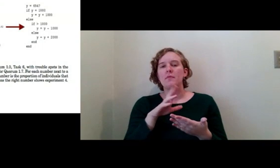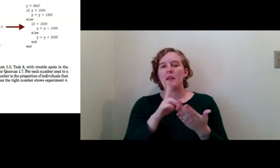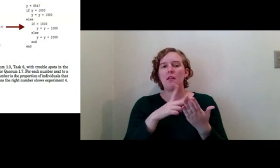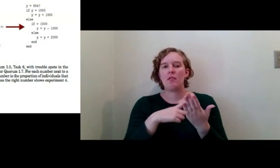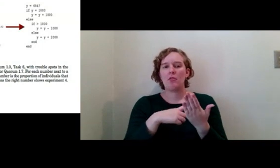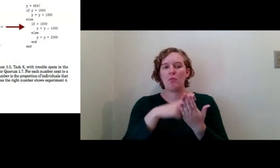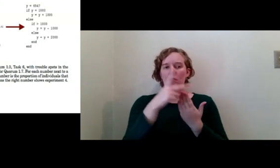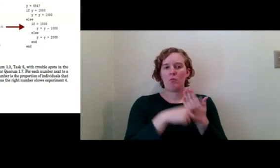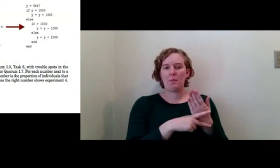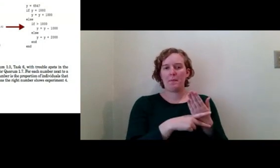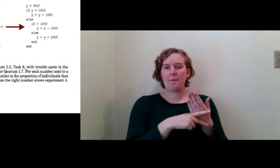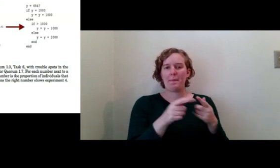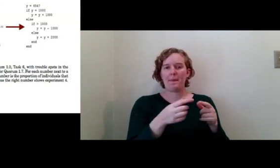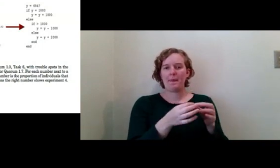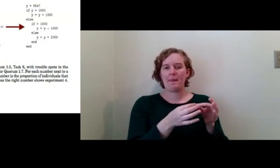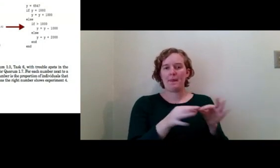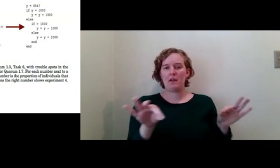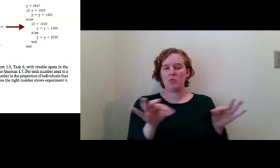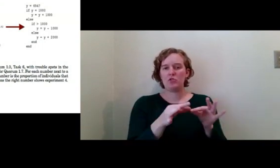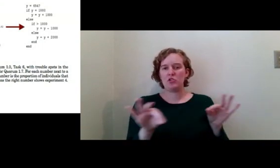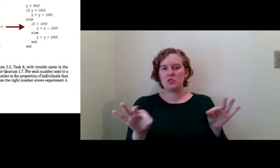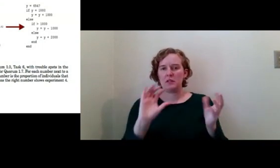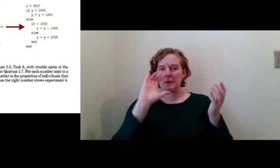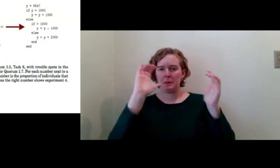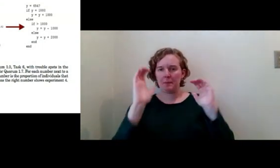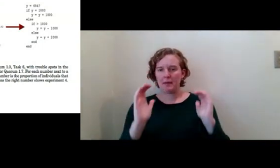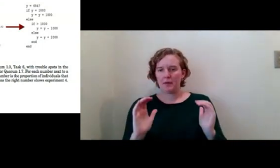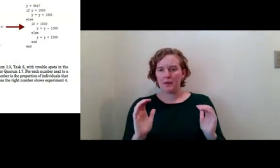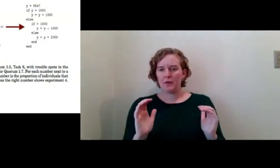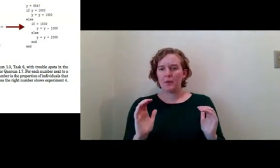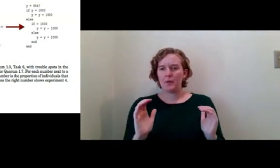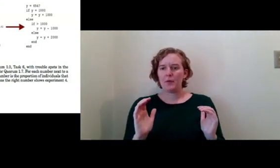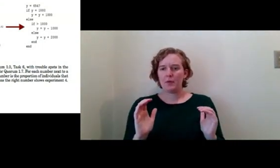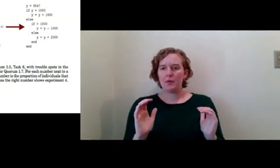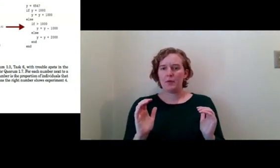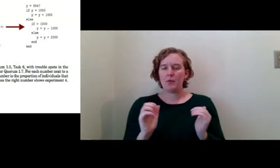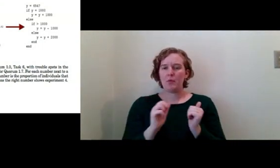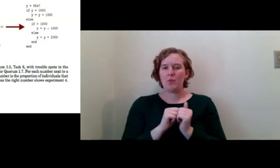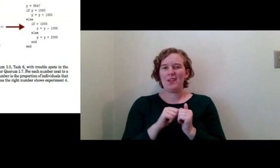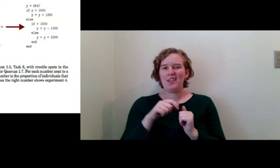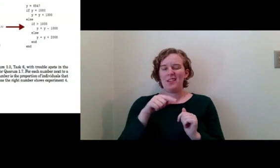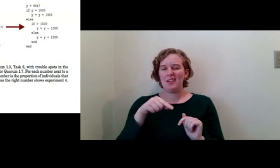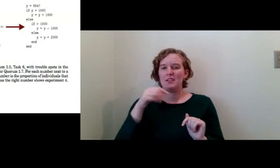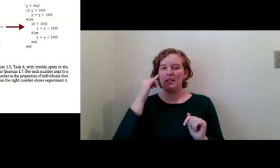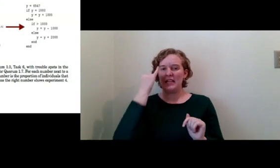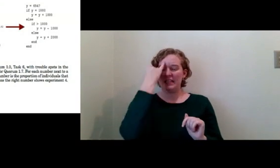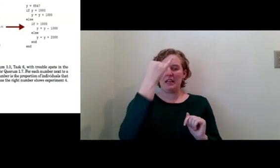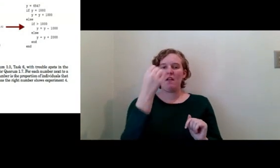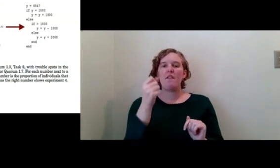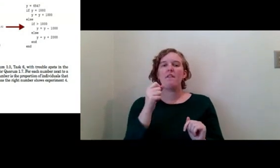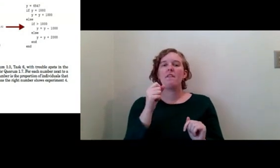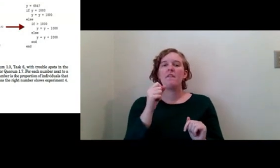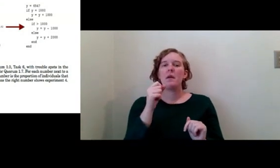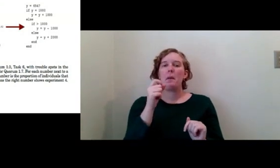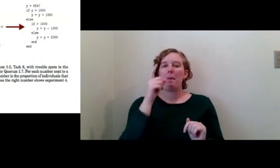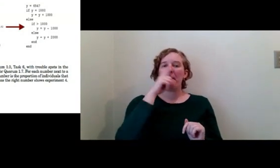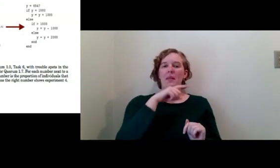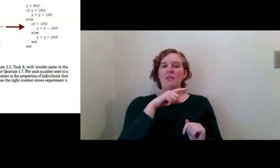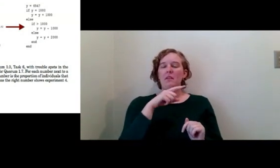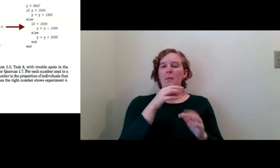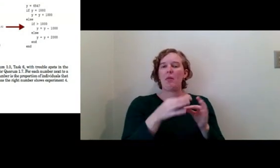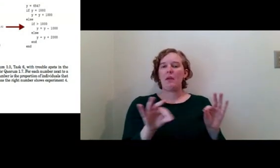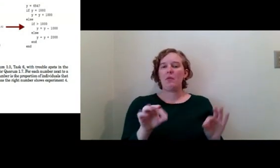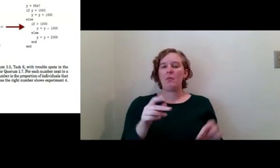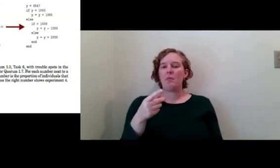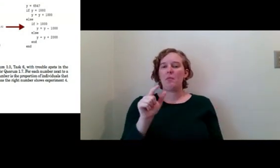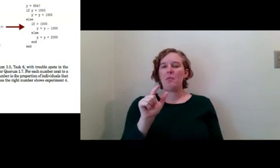language, several programming languages were compared to this idea of a placebo language. The idea being, in